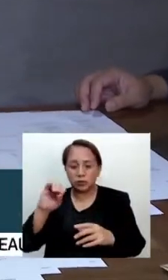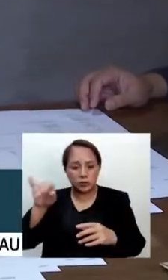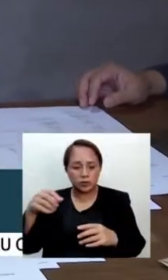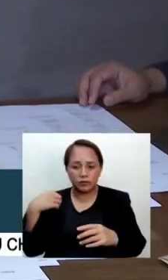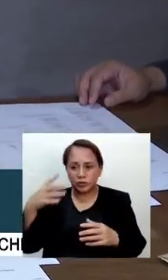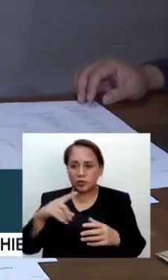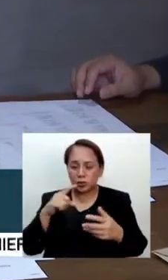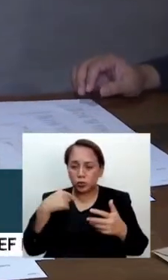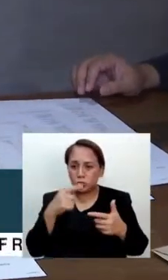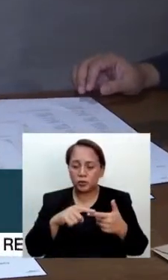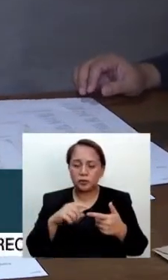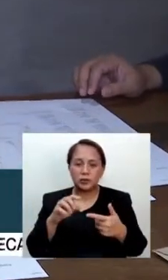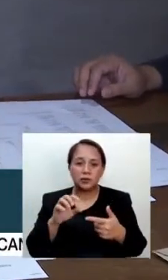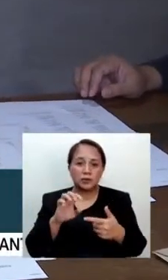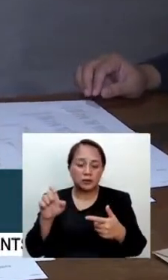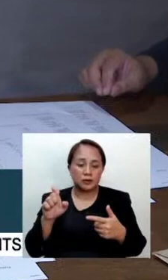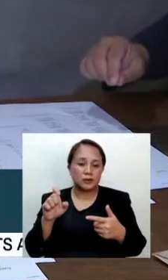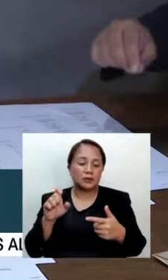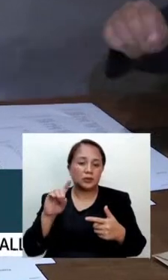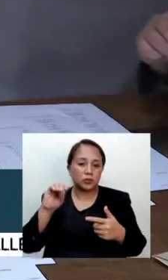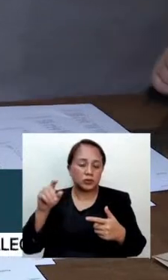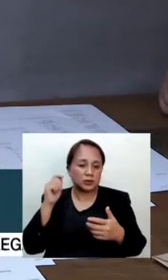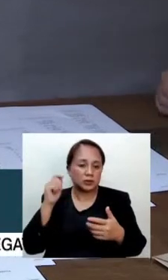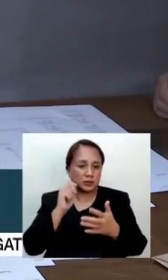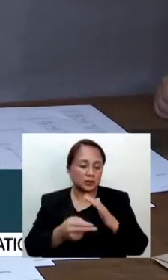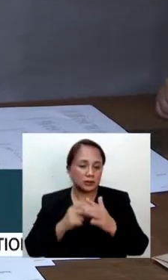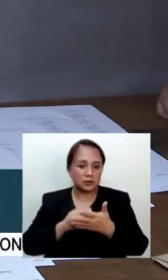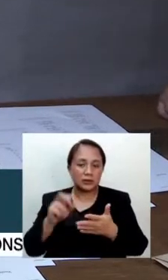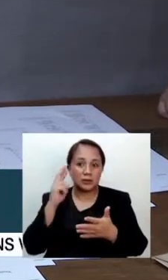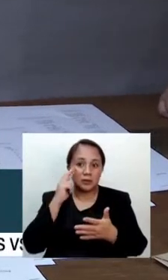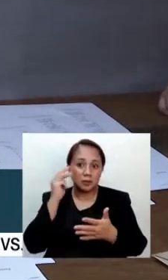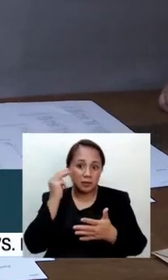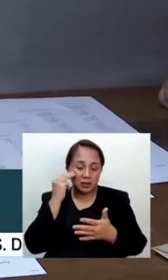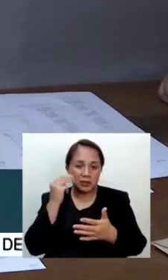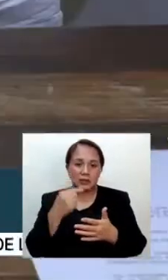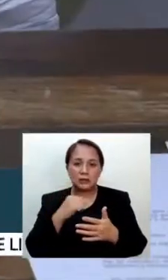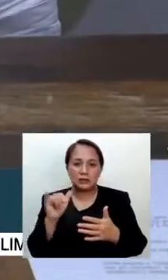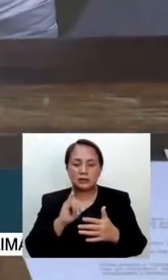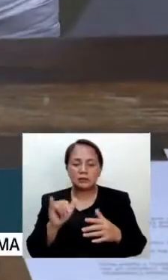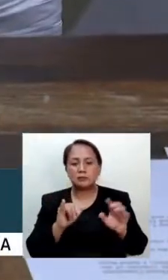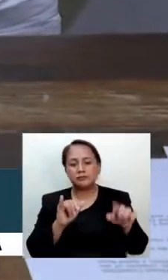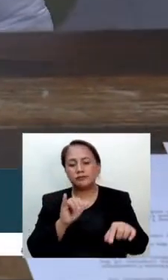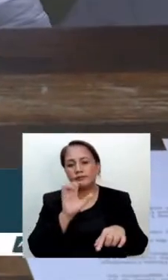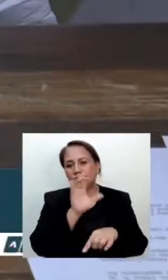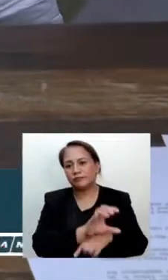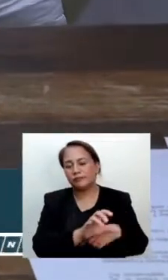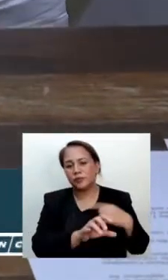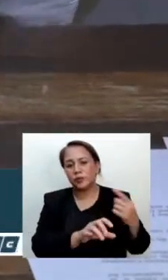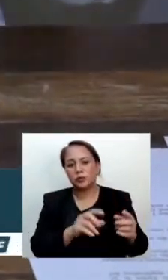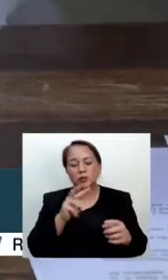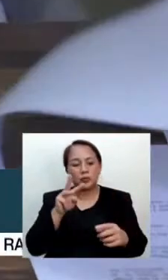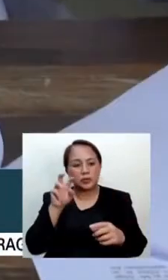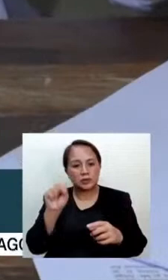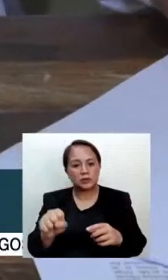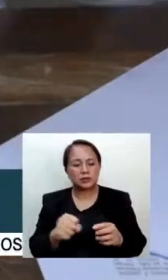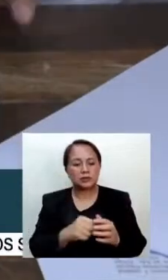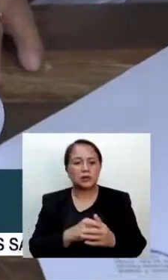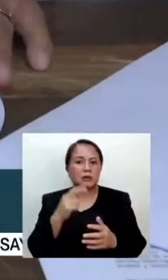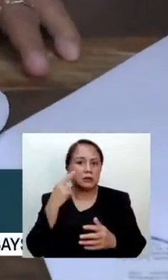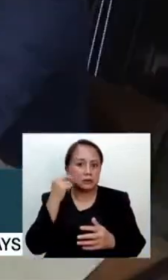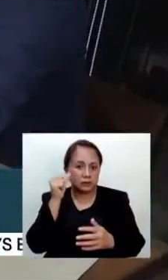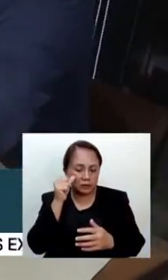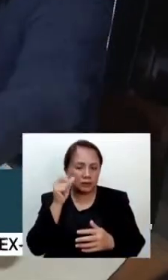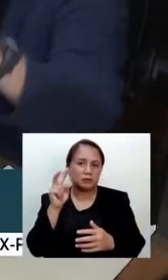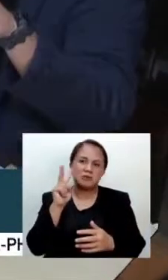including former DOJ Undersecretary Raymond Mecate, who allegedly pressured him to testify. Deputy Directors Rachel Angeles and Vicente de